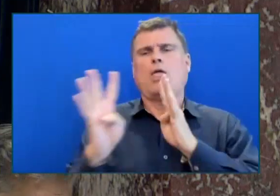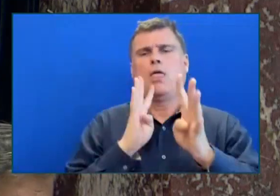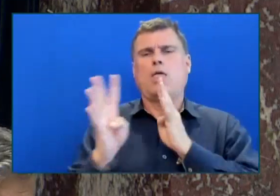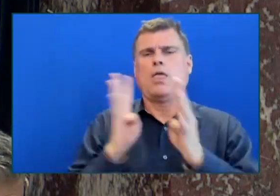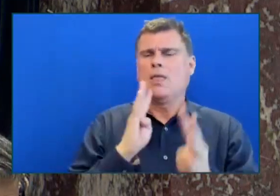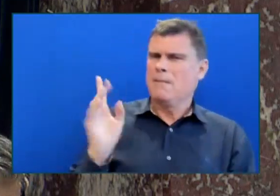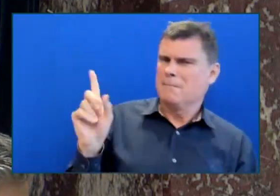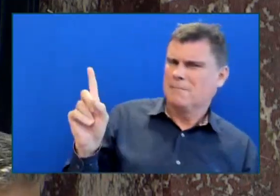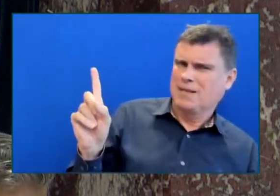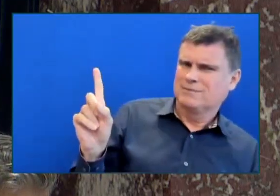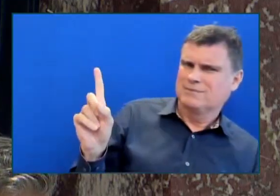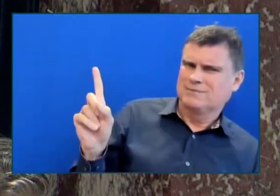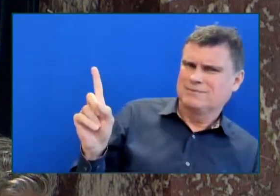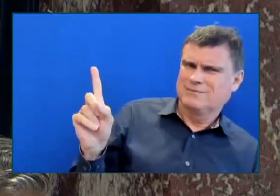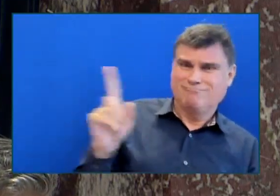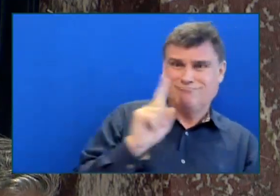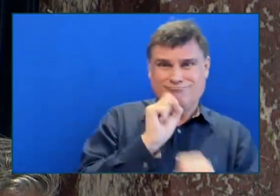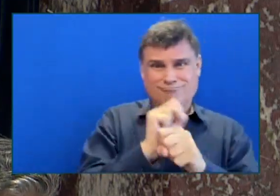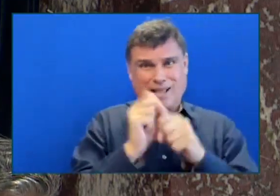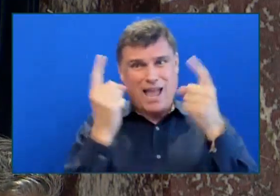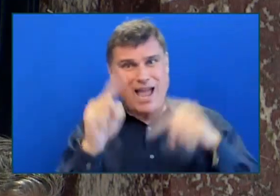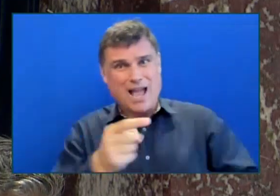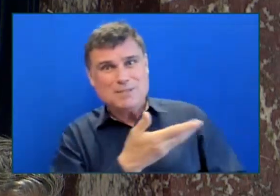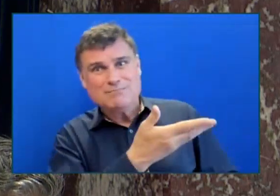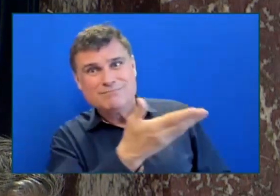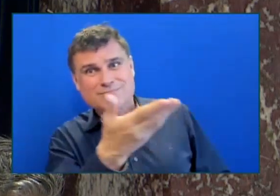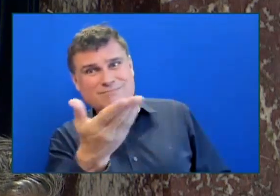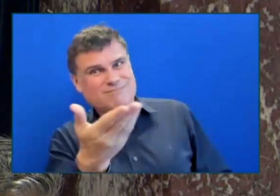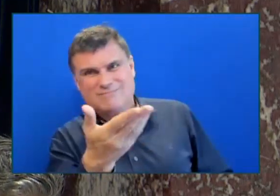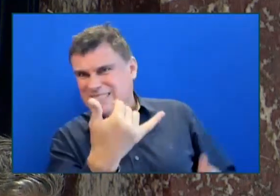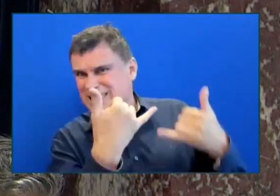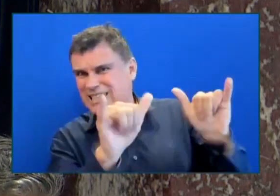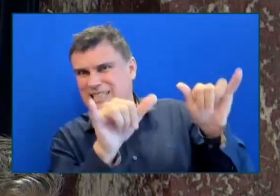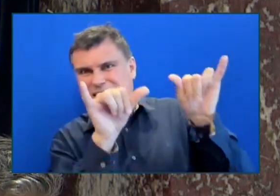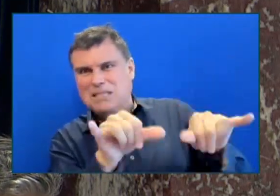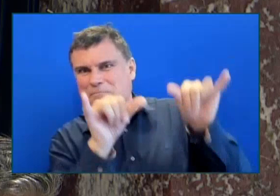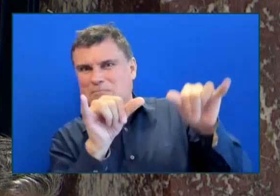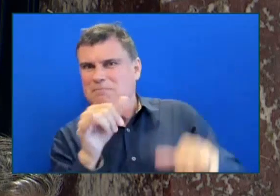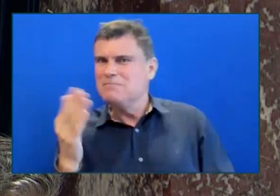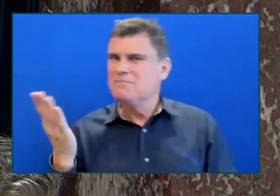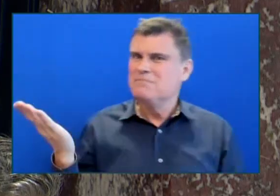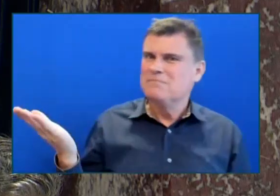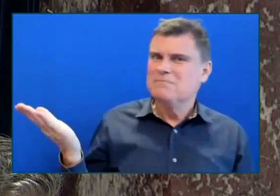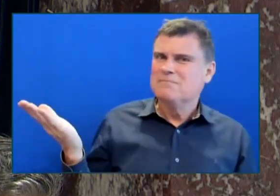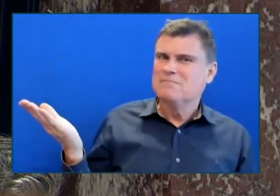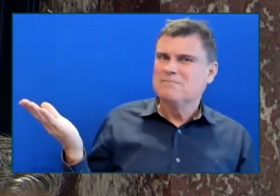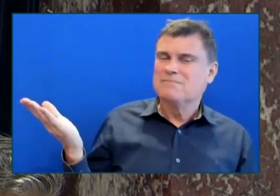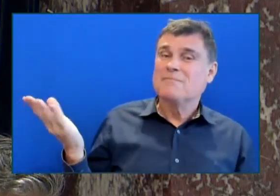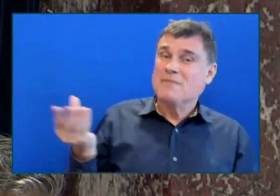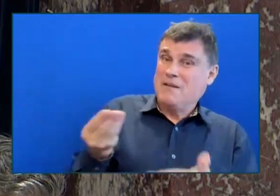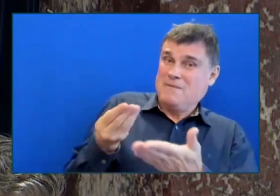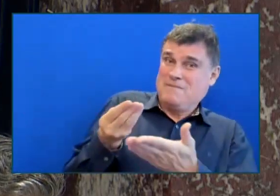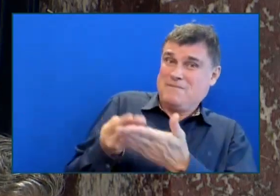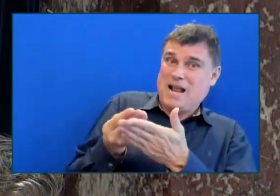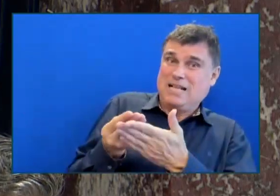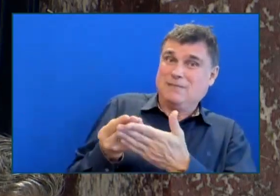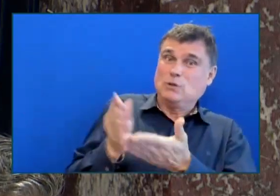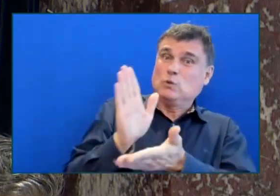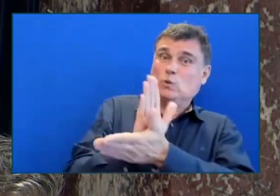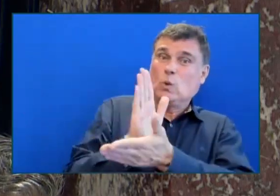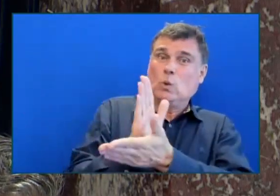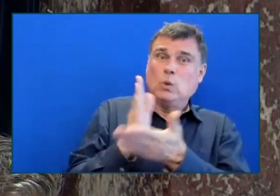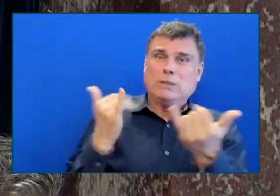reality. It's essentially an austerity system in our public education system. We often hear about the